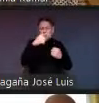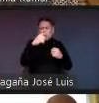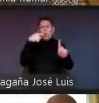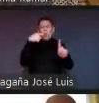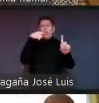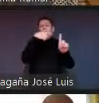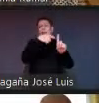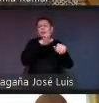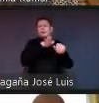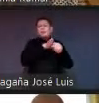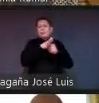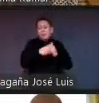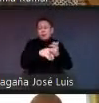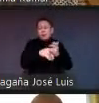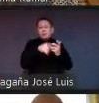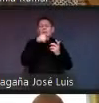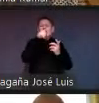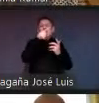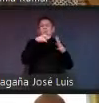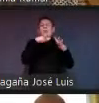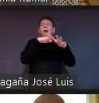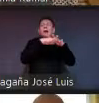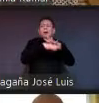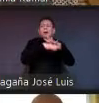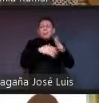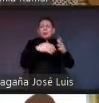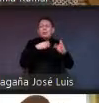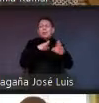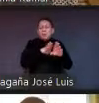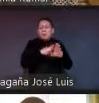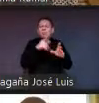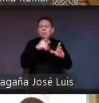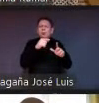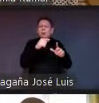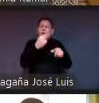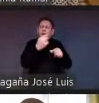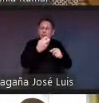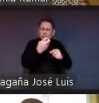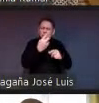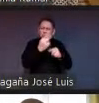behaviour that we're seeing within our students as they progress through the curriculum.